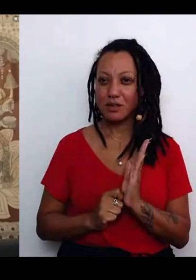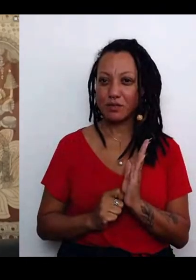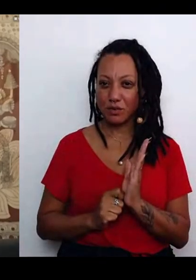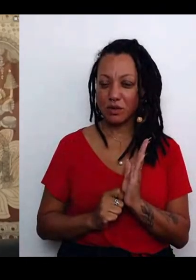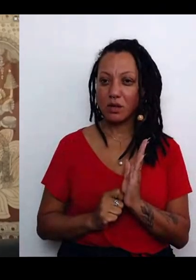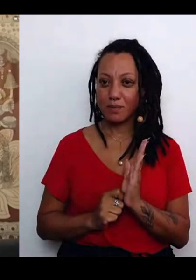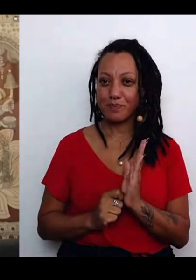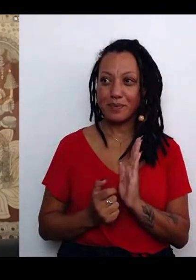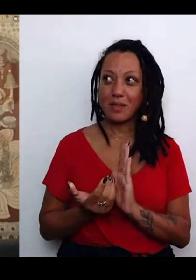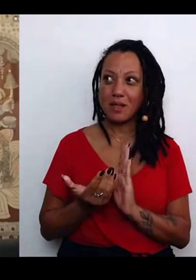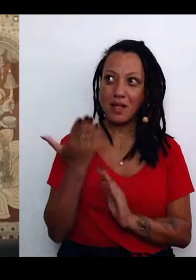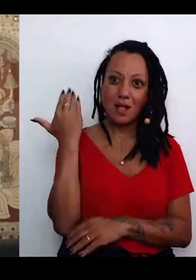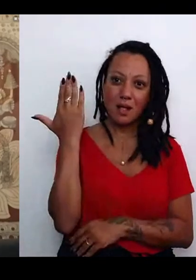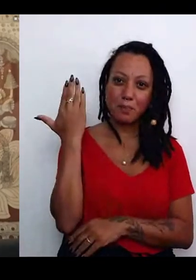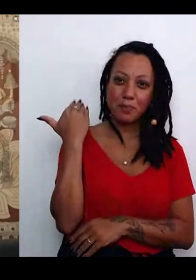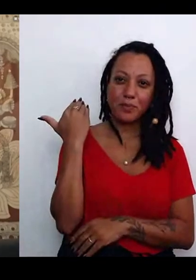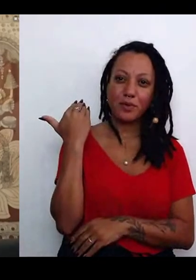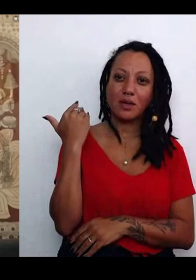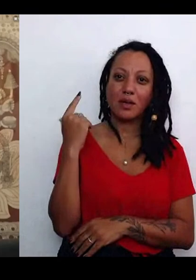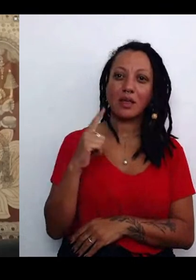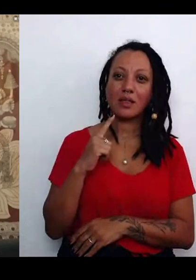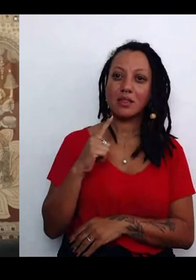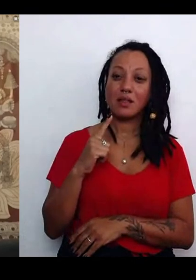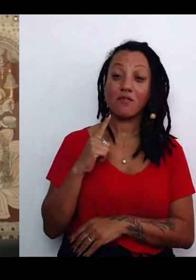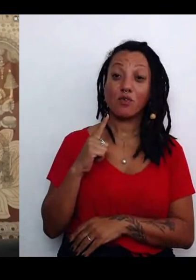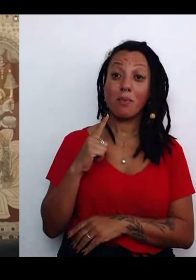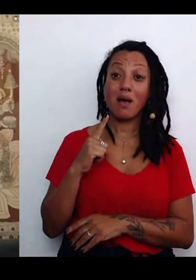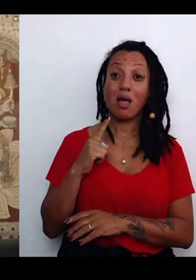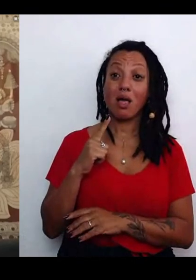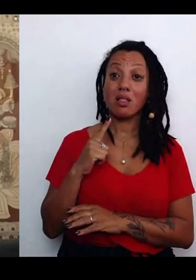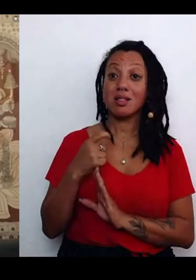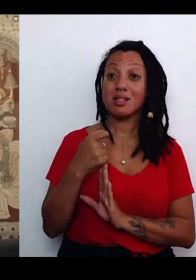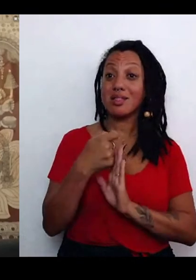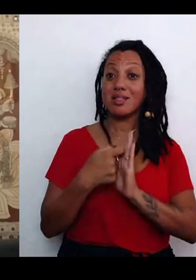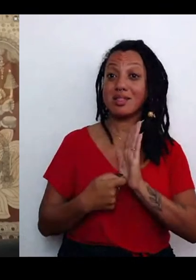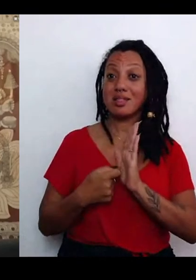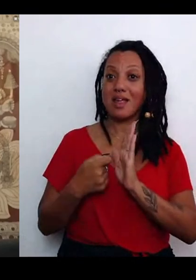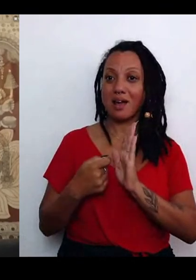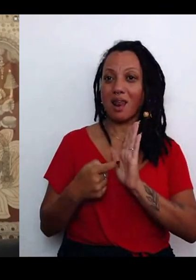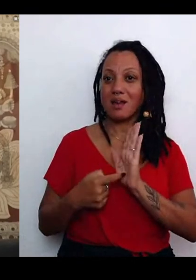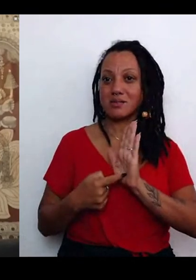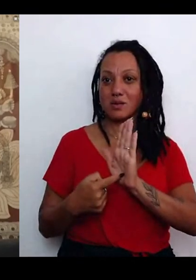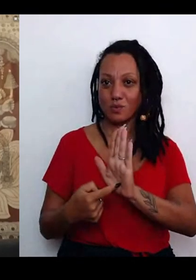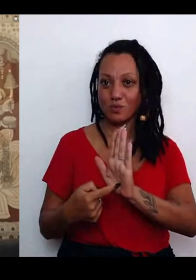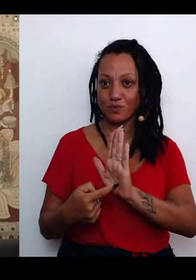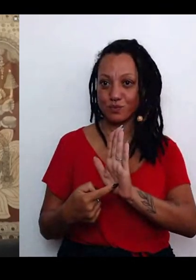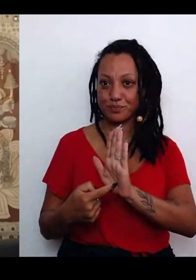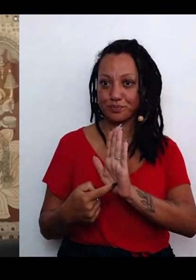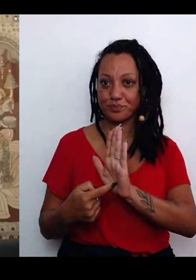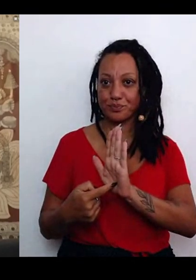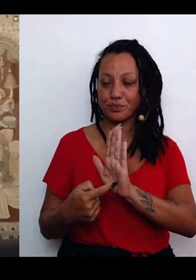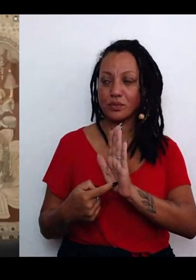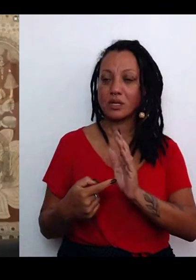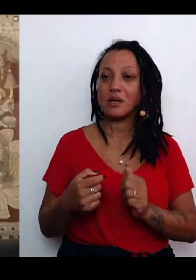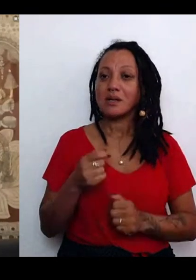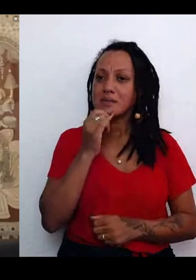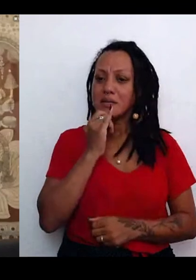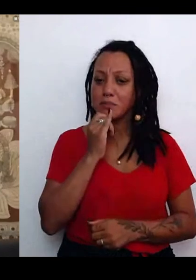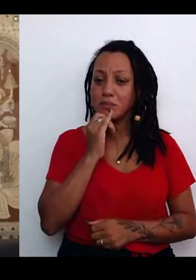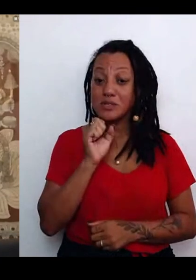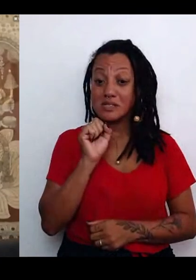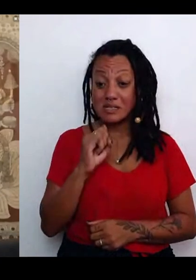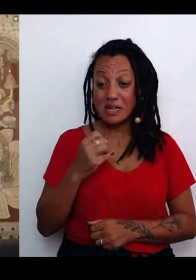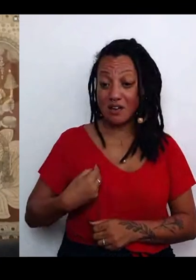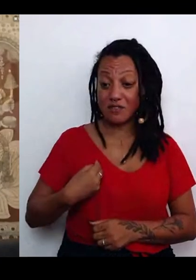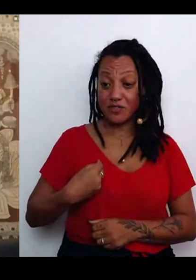that if life started to get patented then all indigenous knowledge will